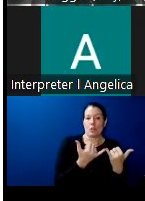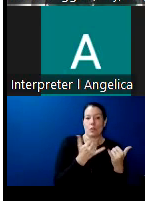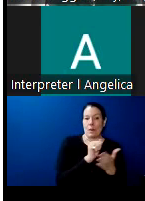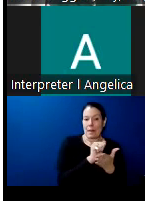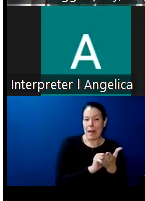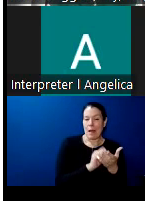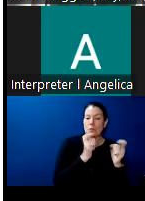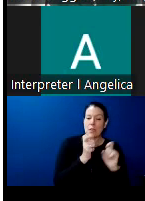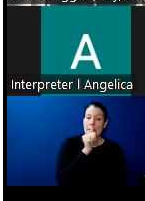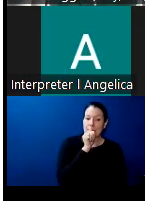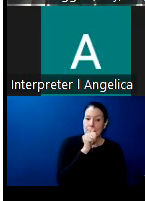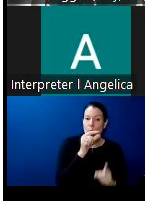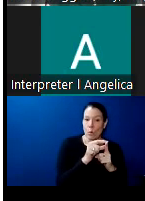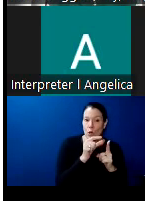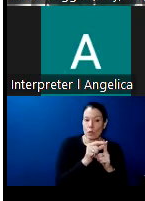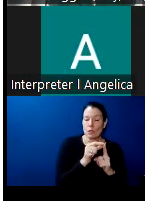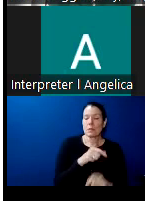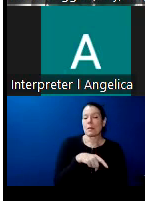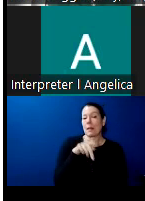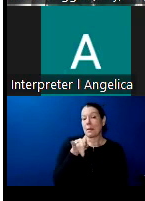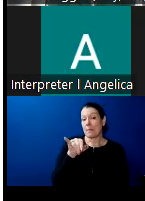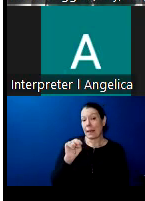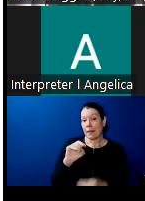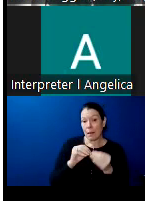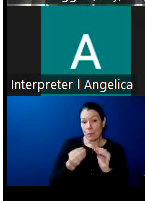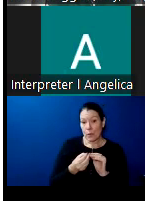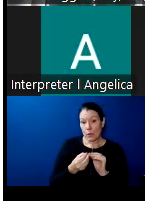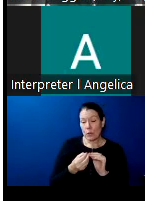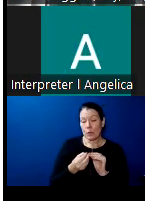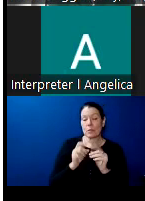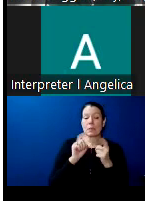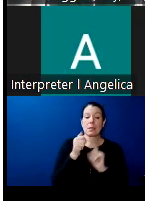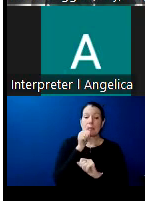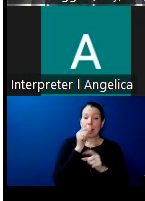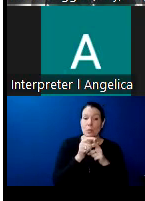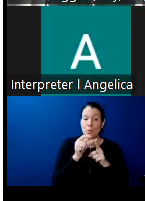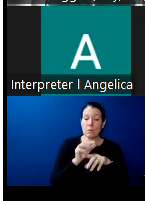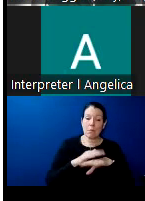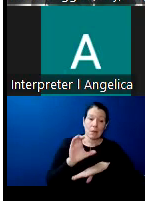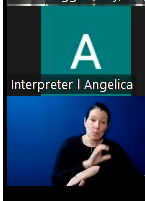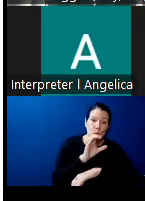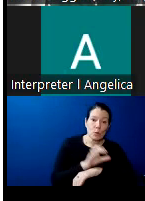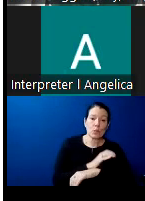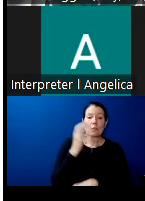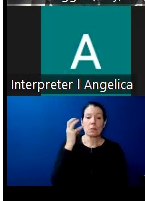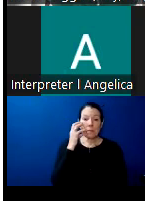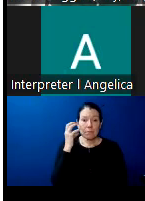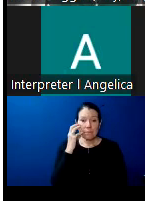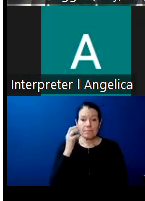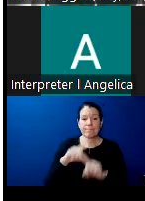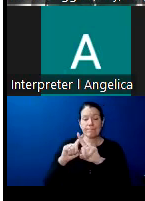numbers, changing passwords on cellular devices, computers, or other accounts, being